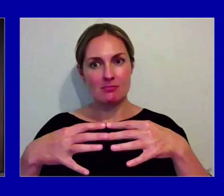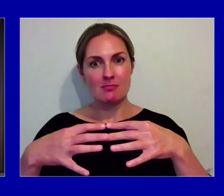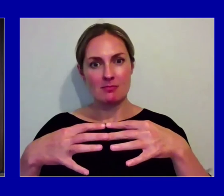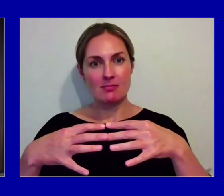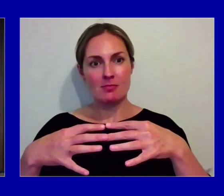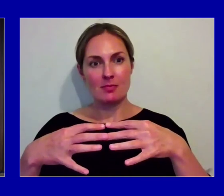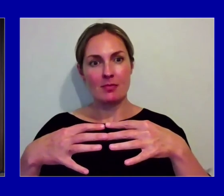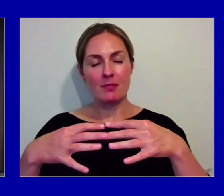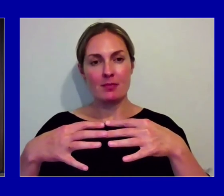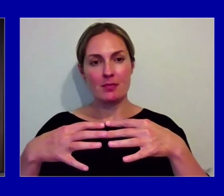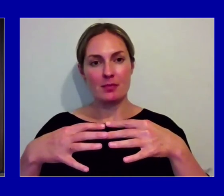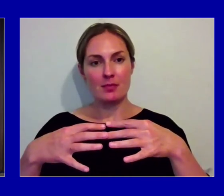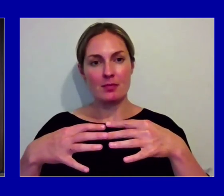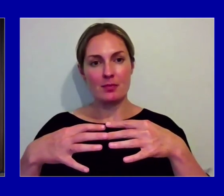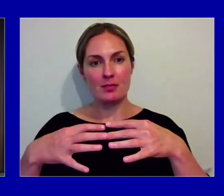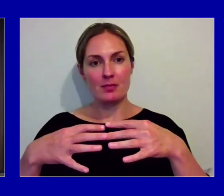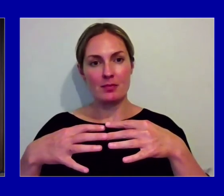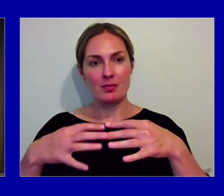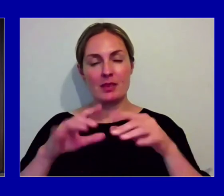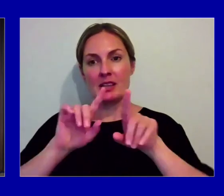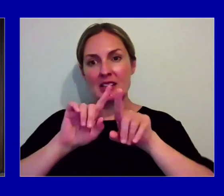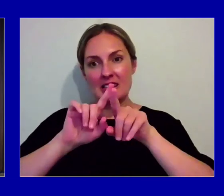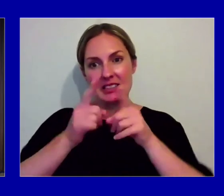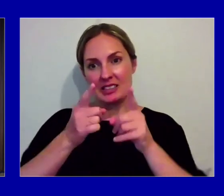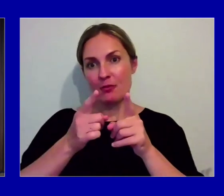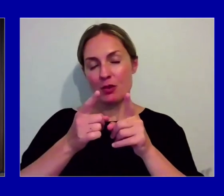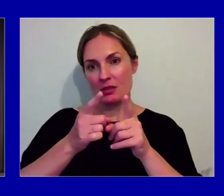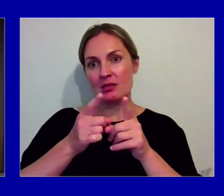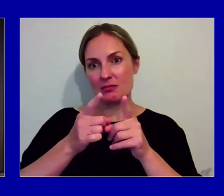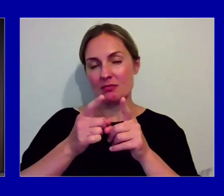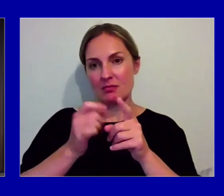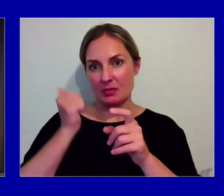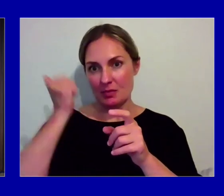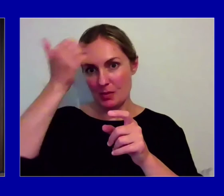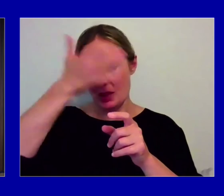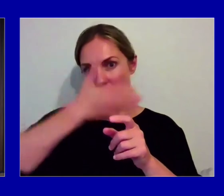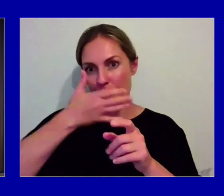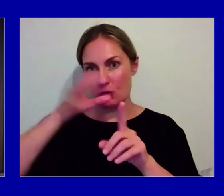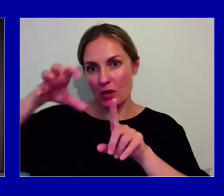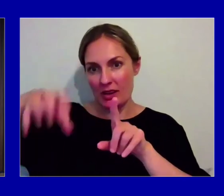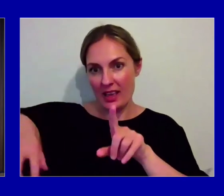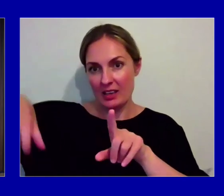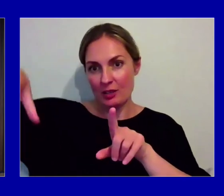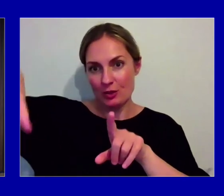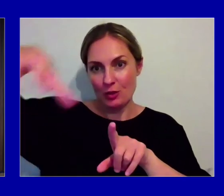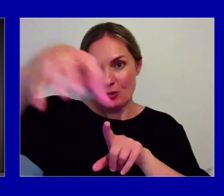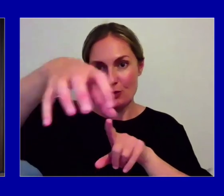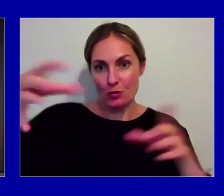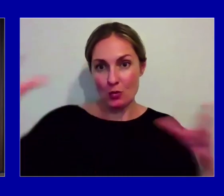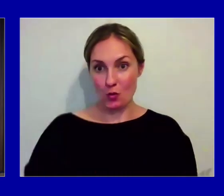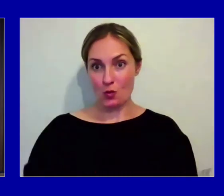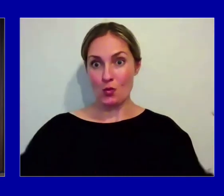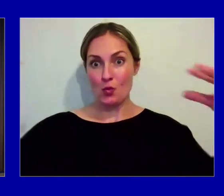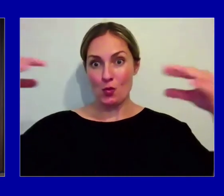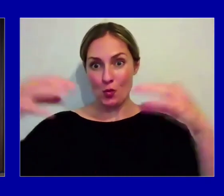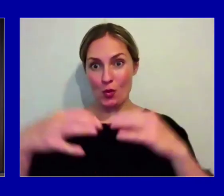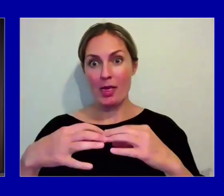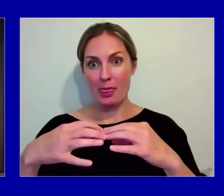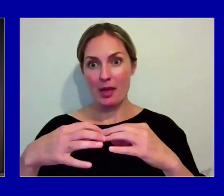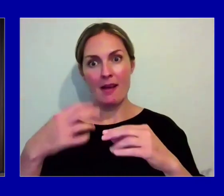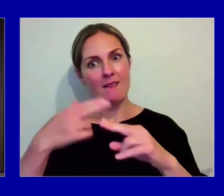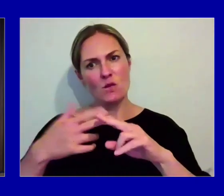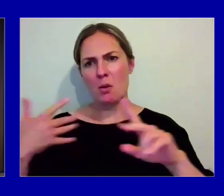and, um, the Tangarang, uh, and Wadawurrung. So it brought us all together. So for years we camped with the